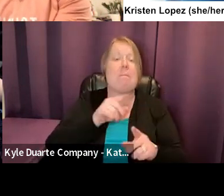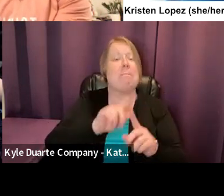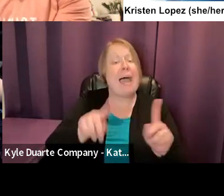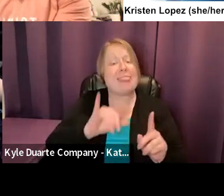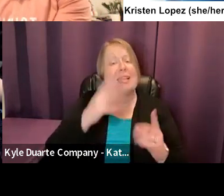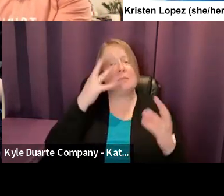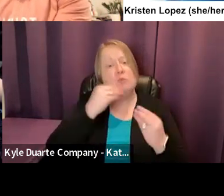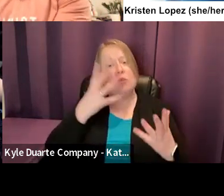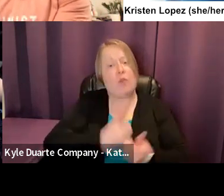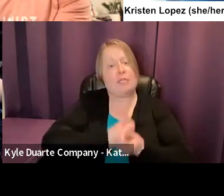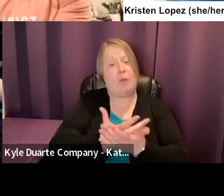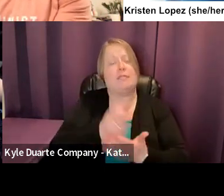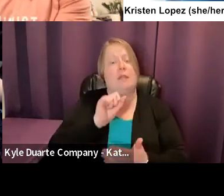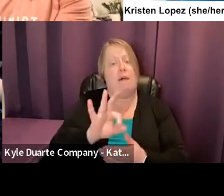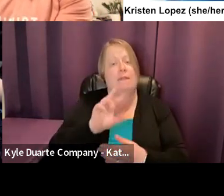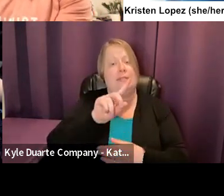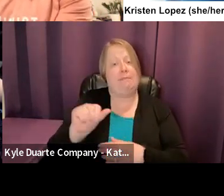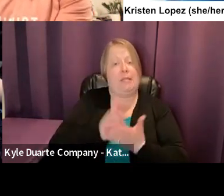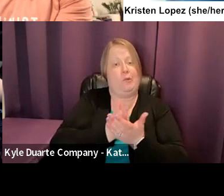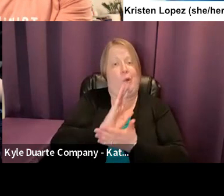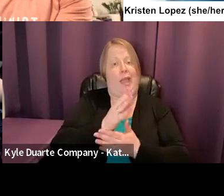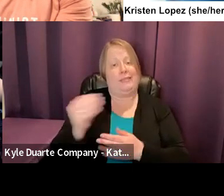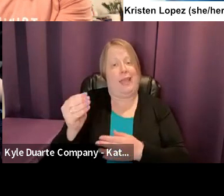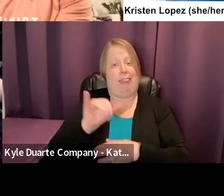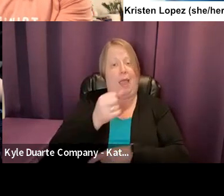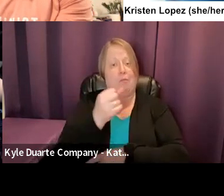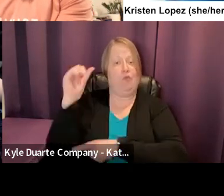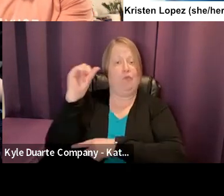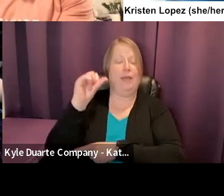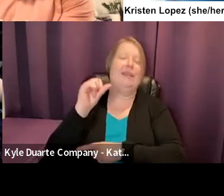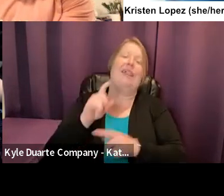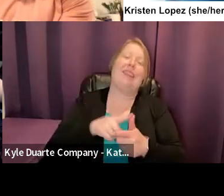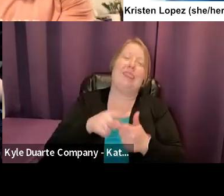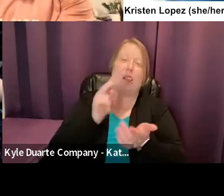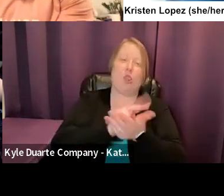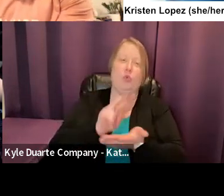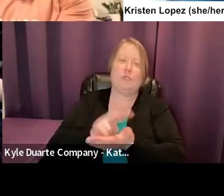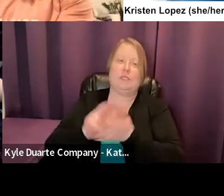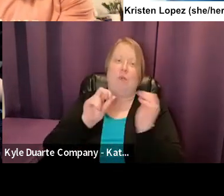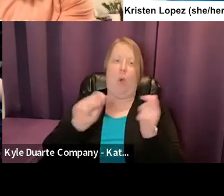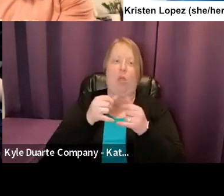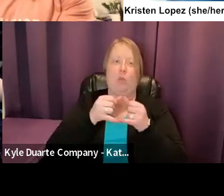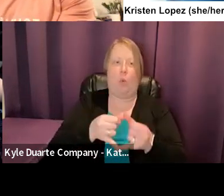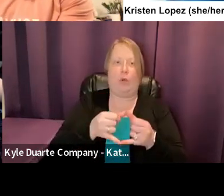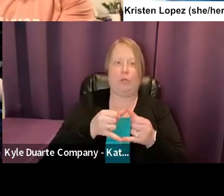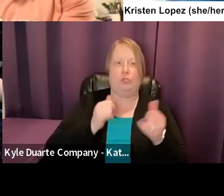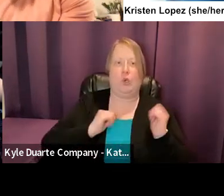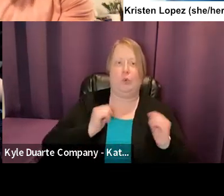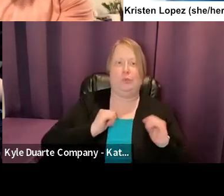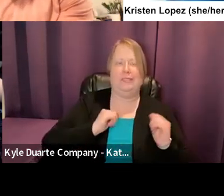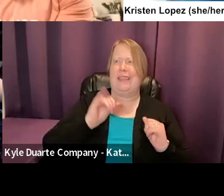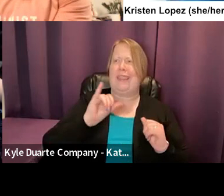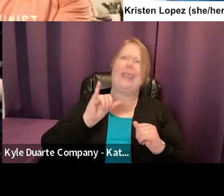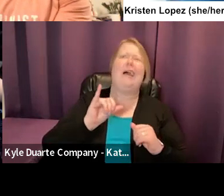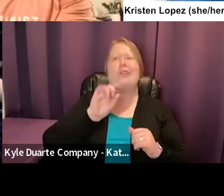and disability justice movement. But then it loses, you know, at, you know, these award shows, which in reality don't count, but loses to a documentary about an